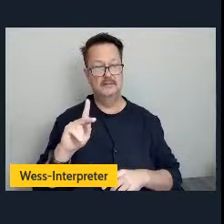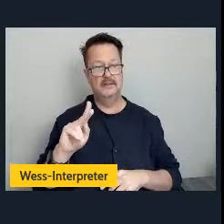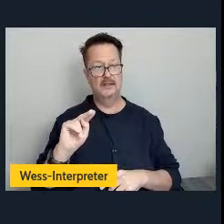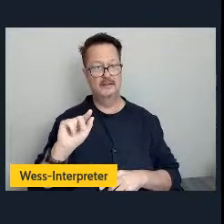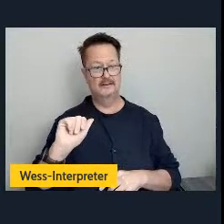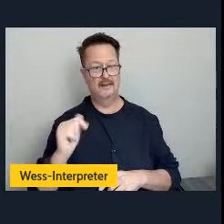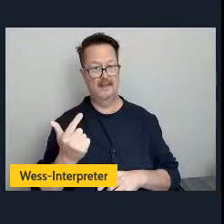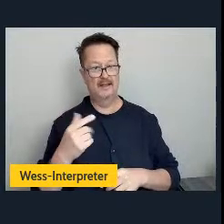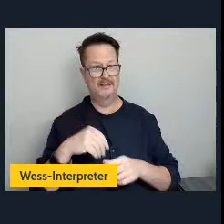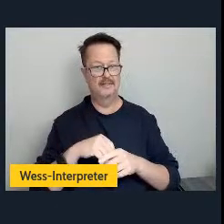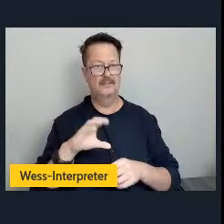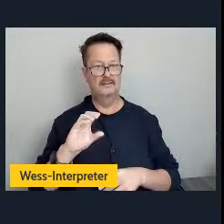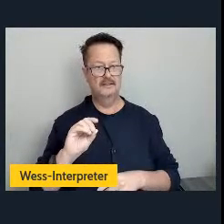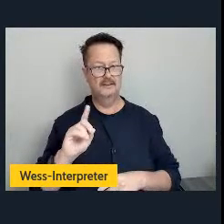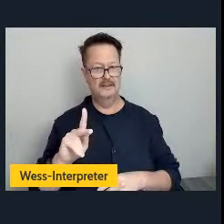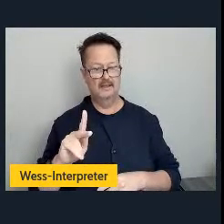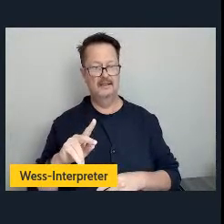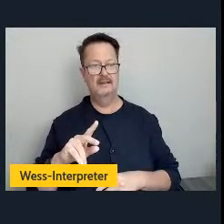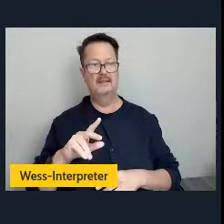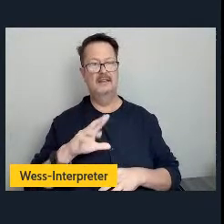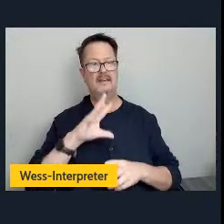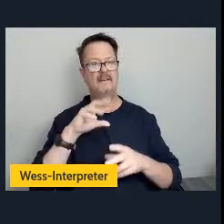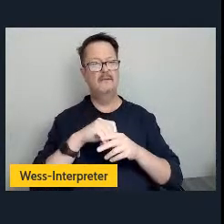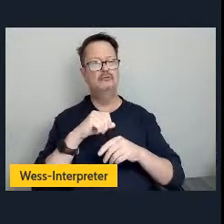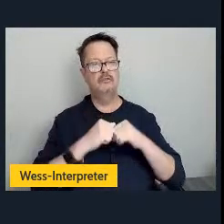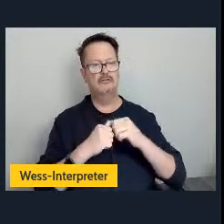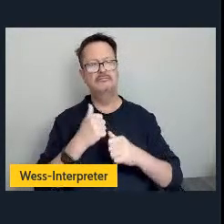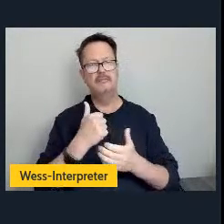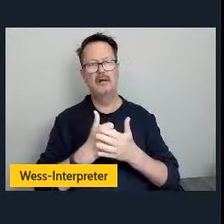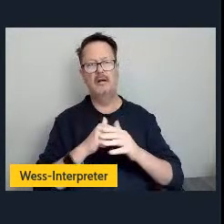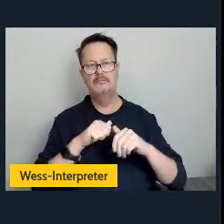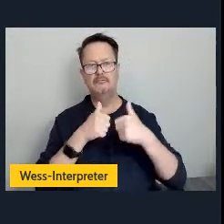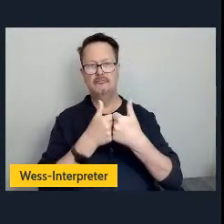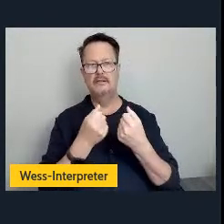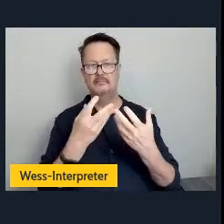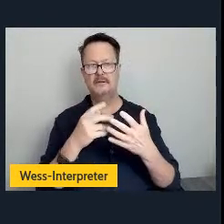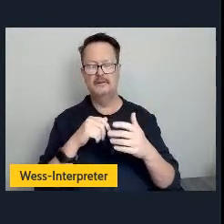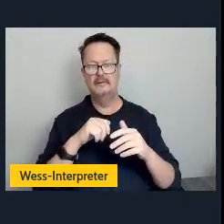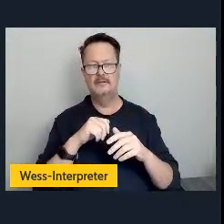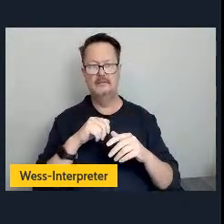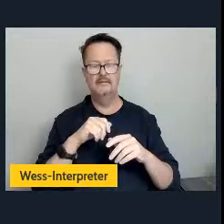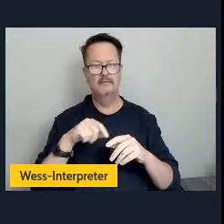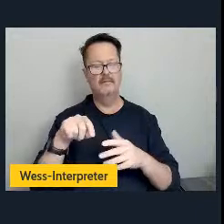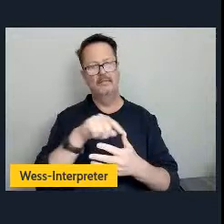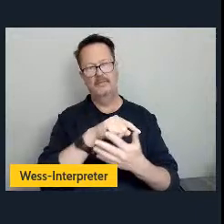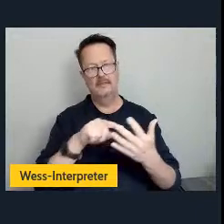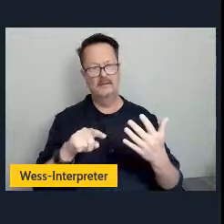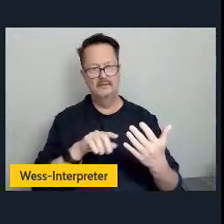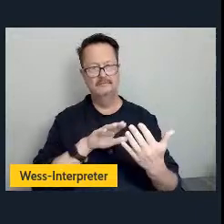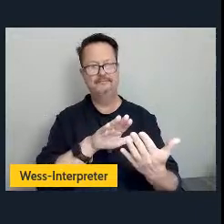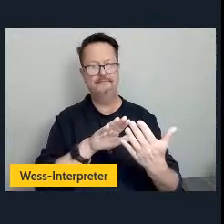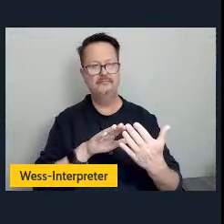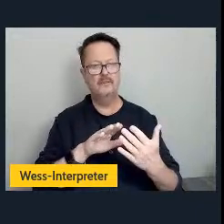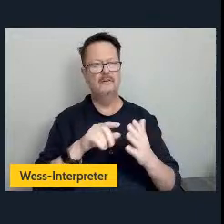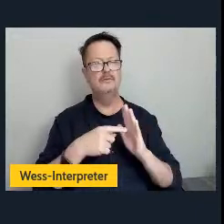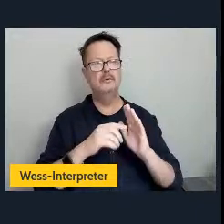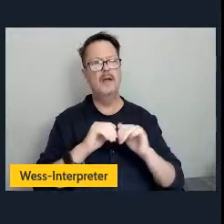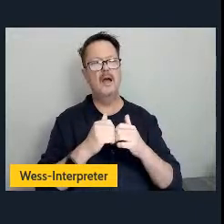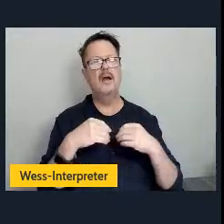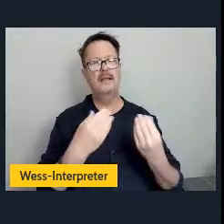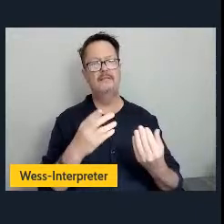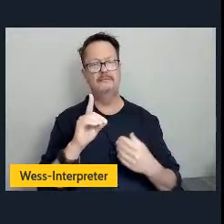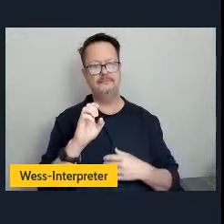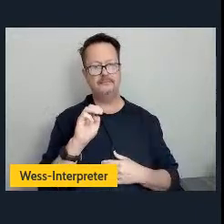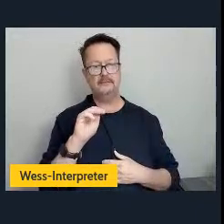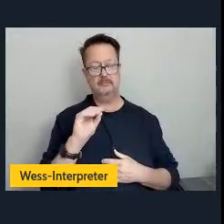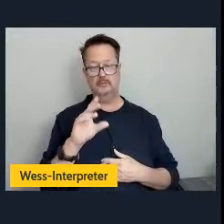our CDK infrastructure helps us address many of these challenges. To show how, let's dive into a demo. So here I am